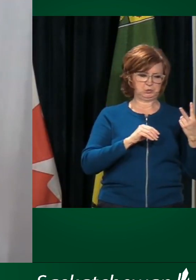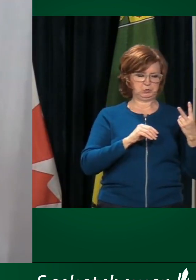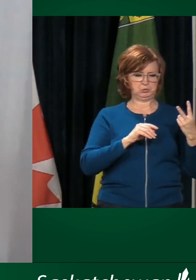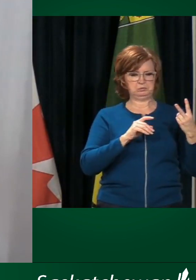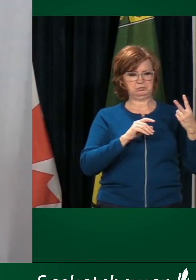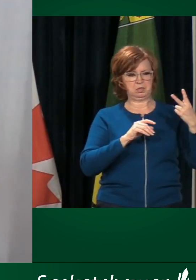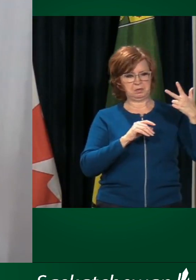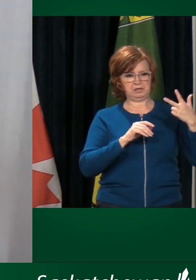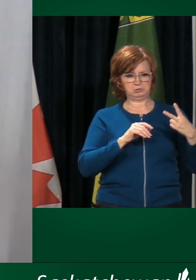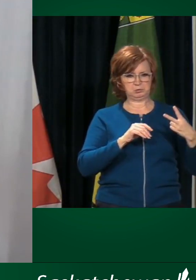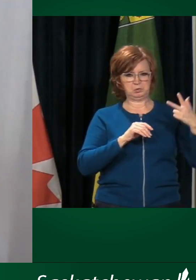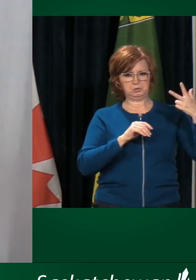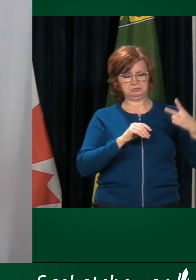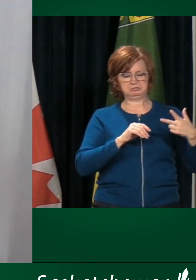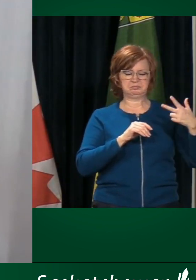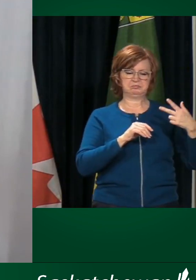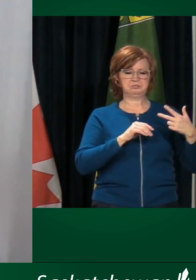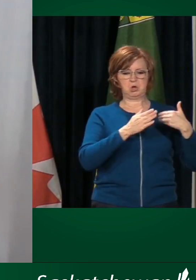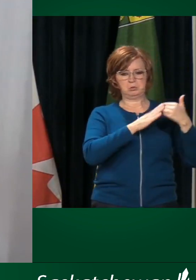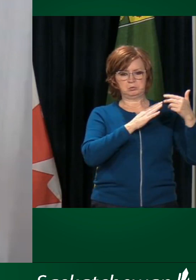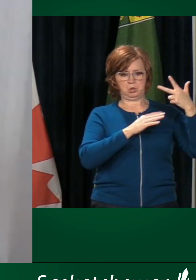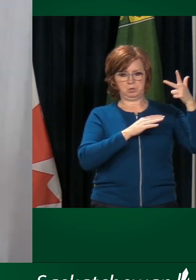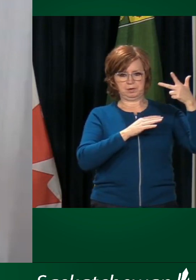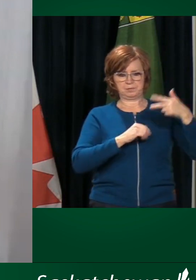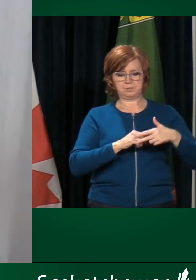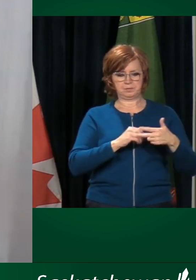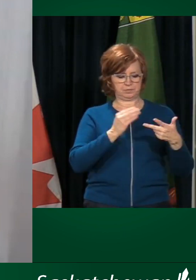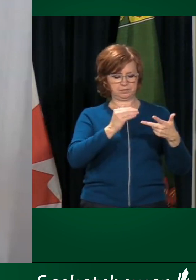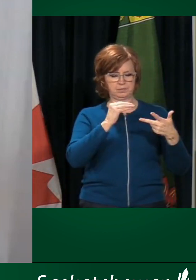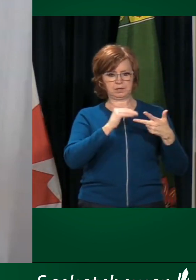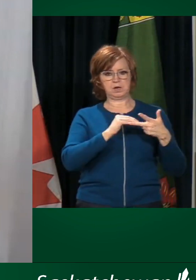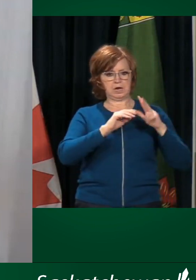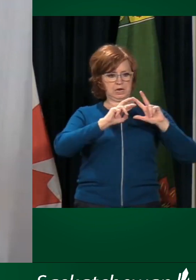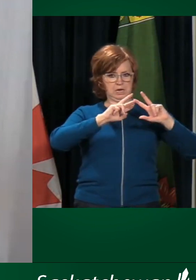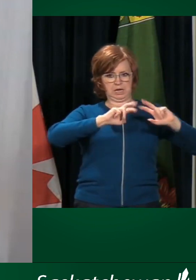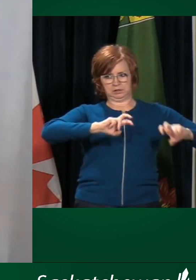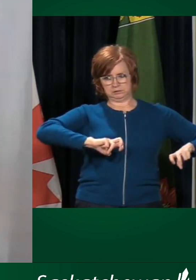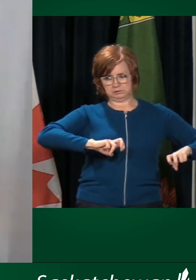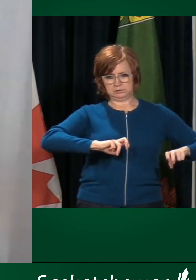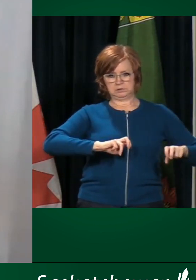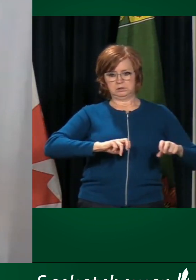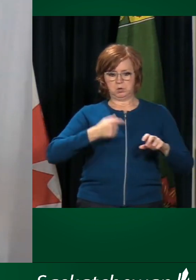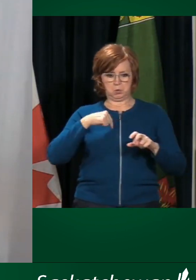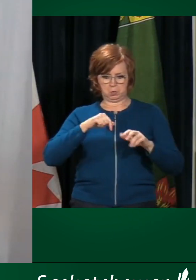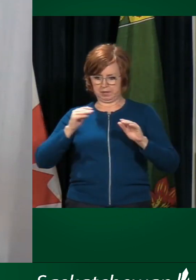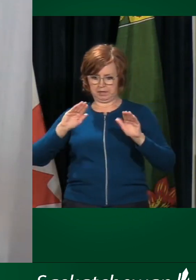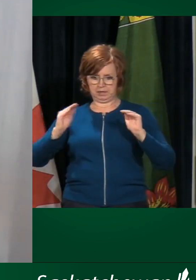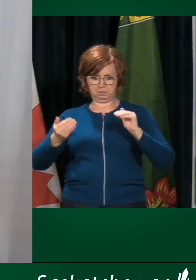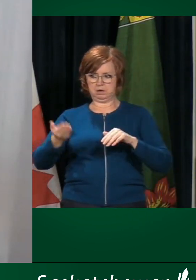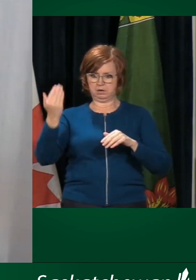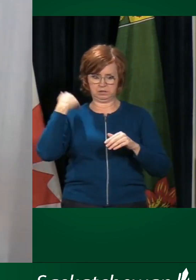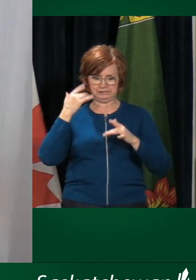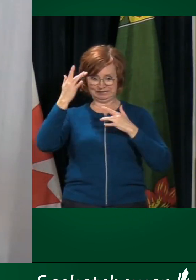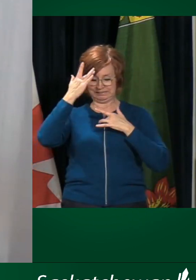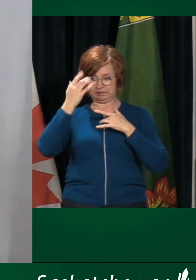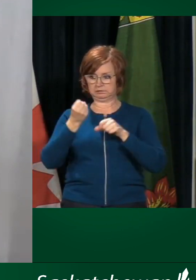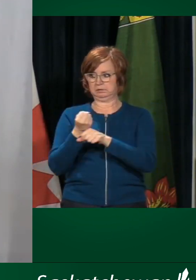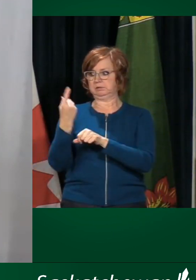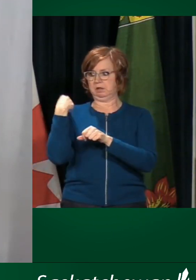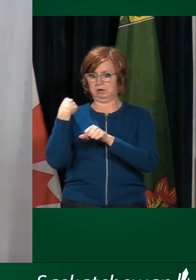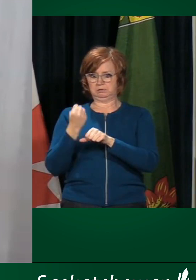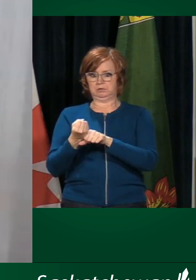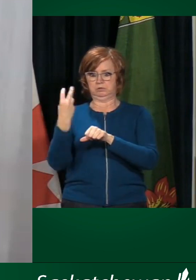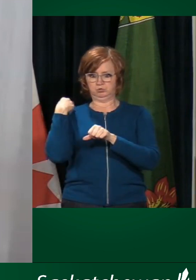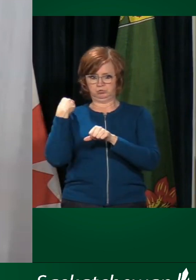comparative analysis with how different viruses have spread in our province and then compared it to other jurisdictions